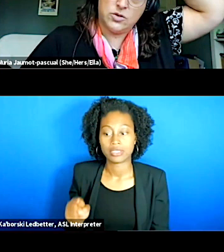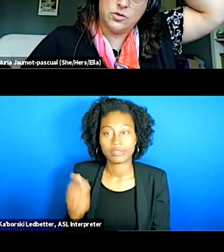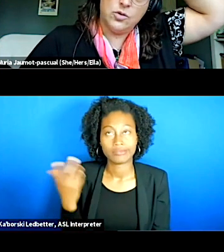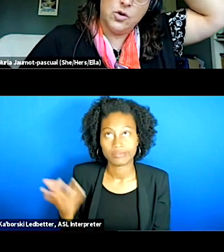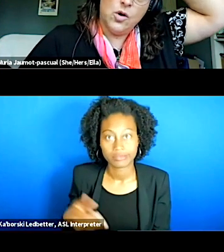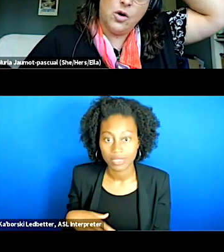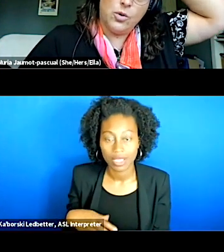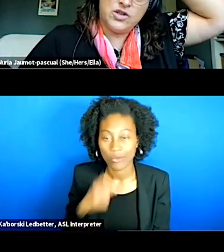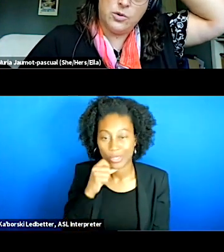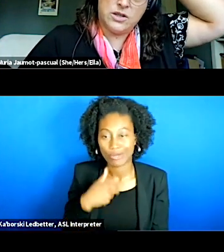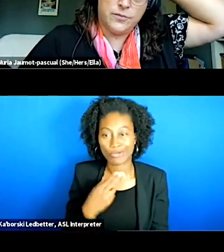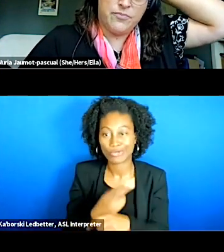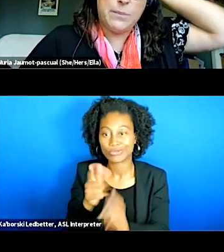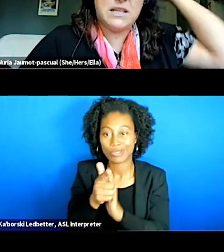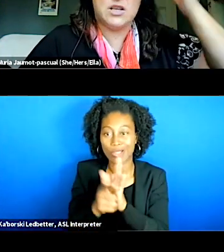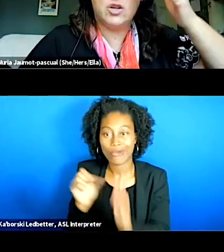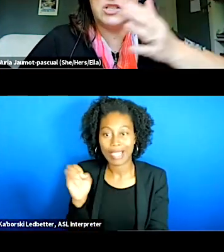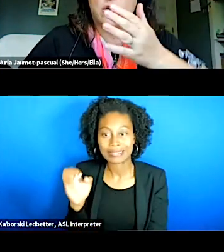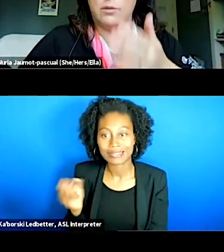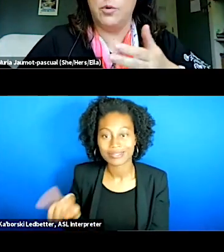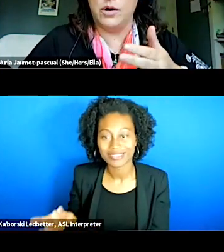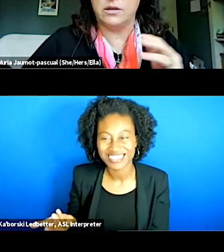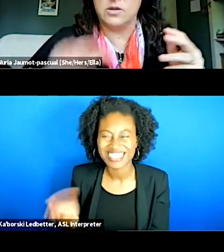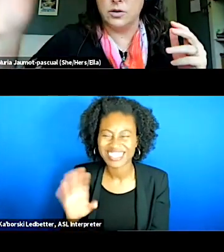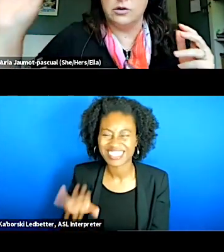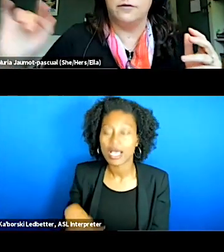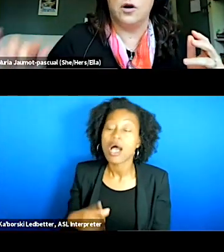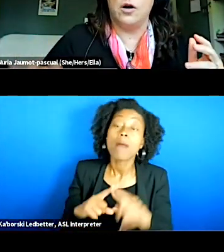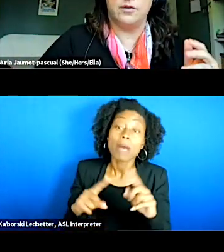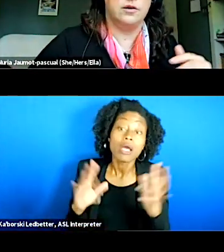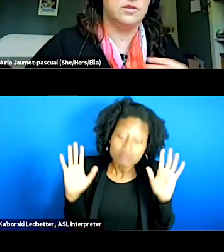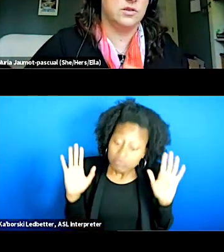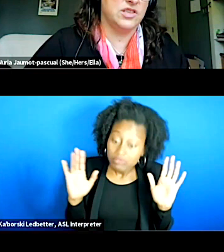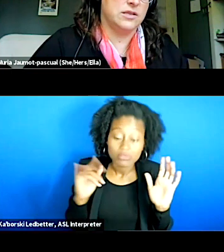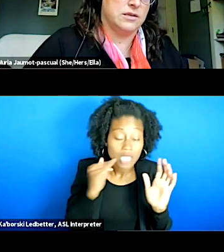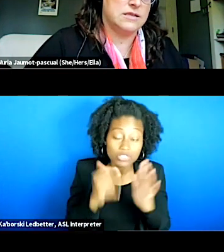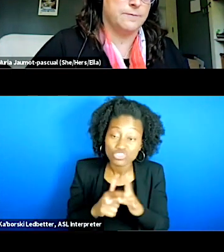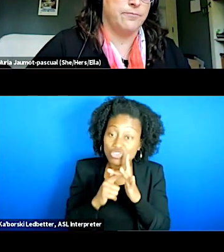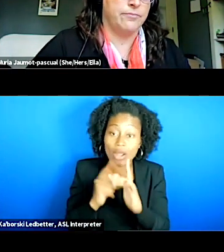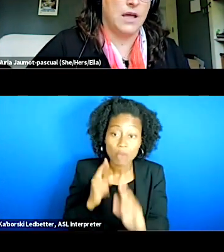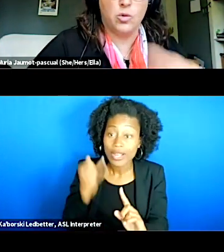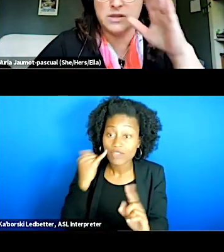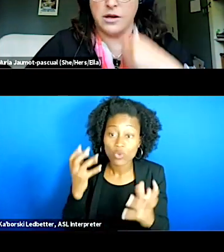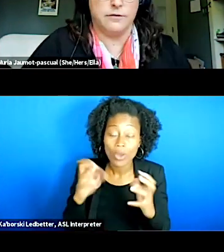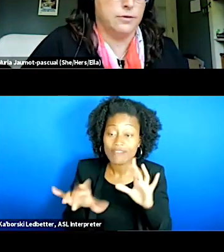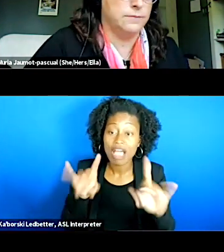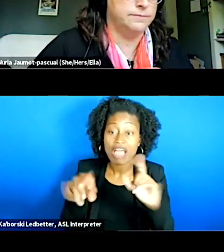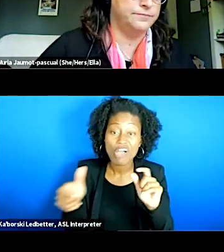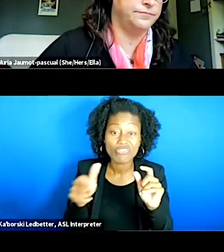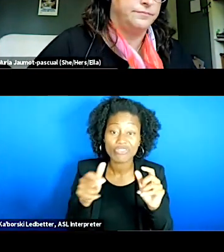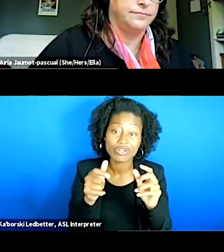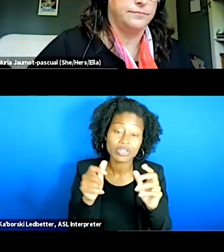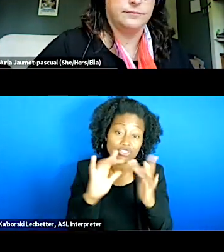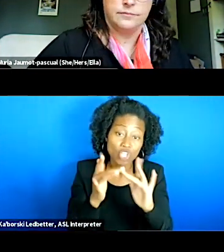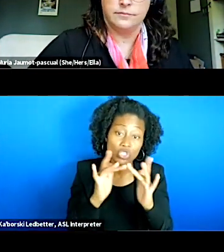what you want to do. But it's a good starting point to look for other search engines. I hope it's helpful.